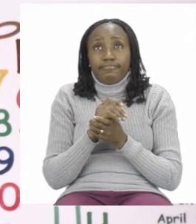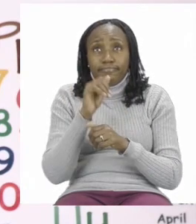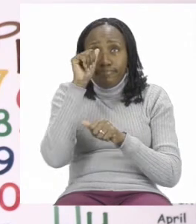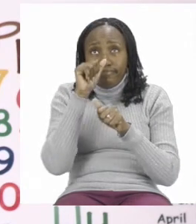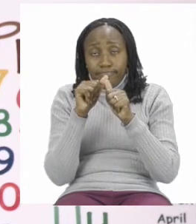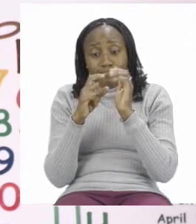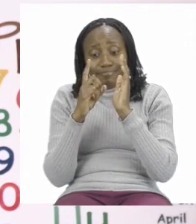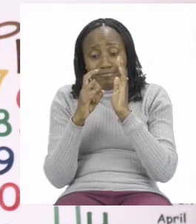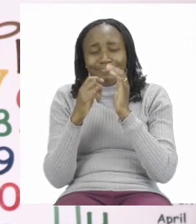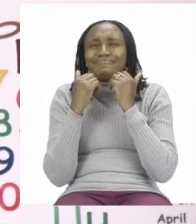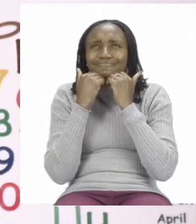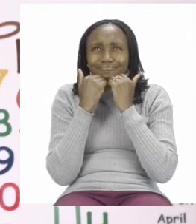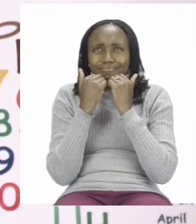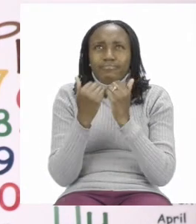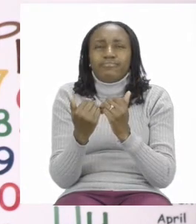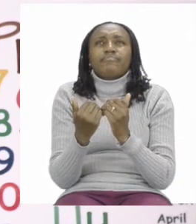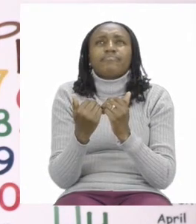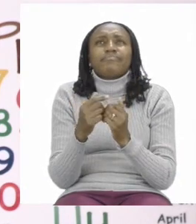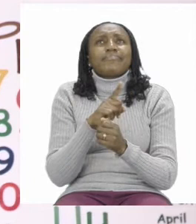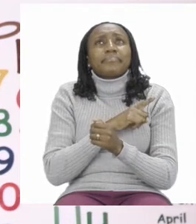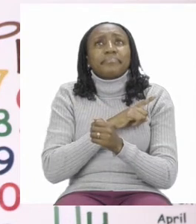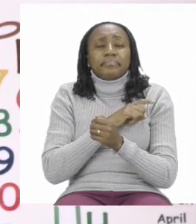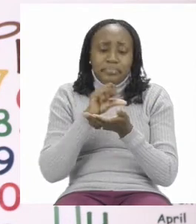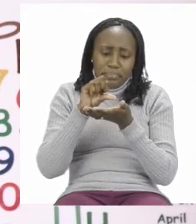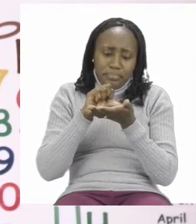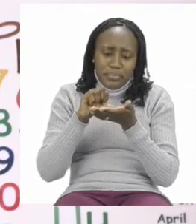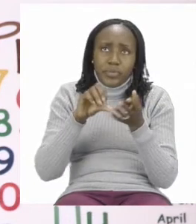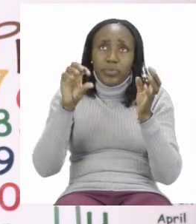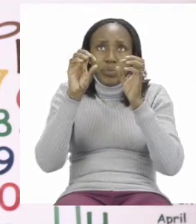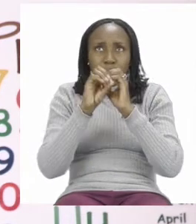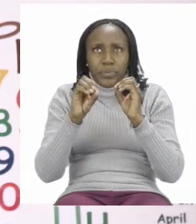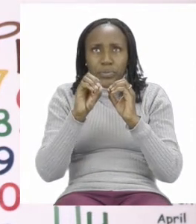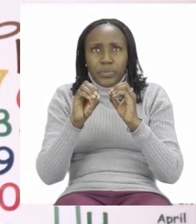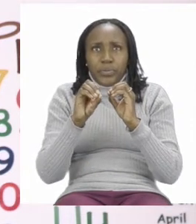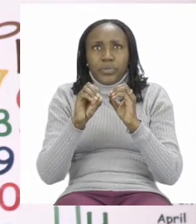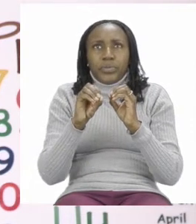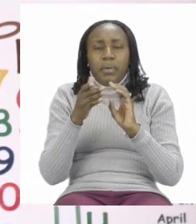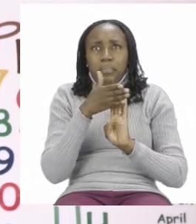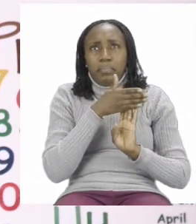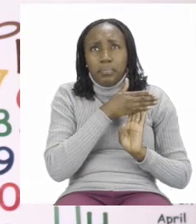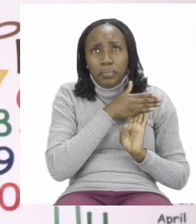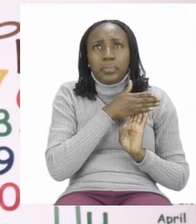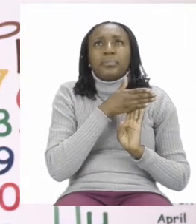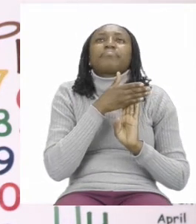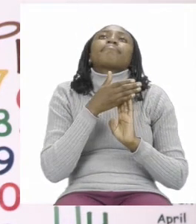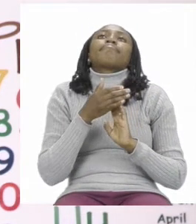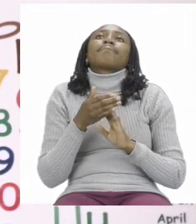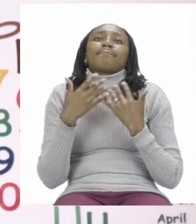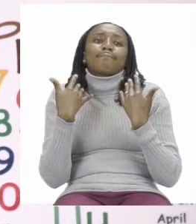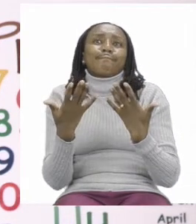girls, sanitizing keeps the germs away and keeps our hands